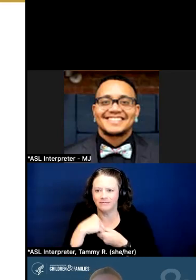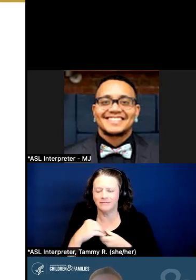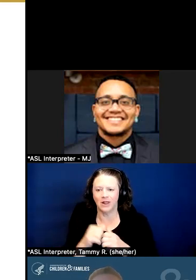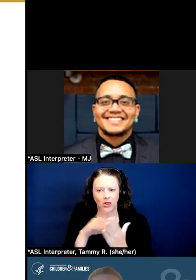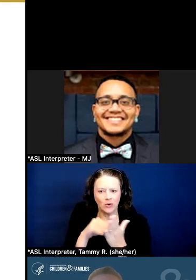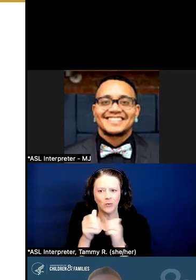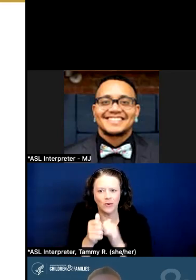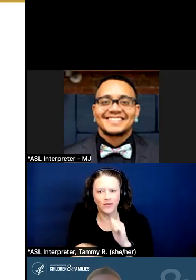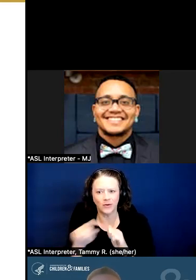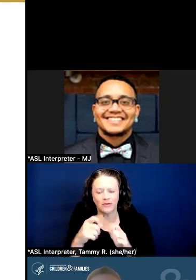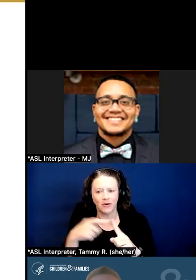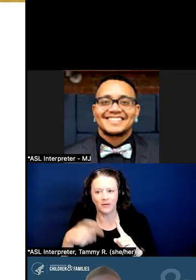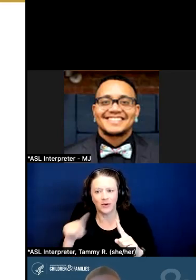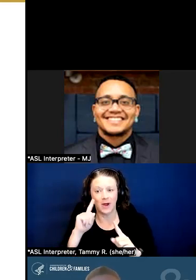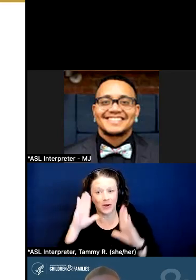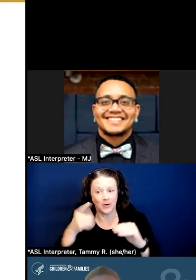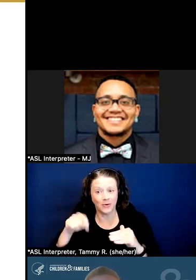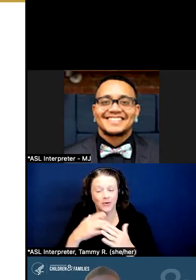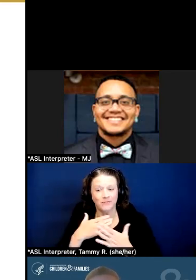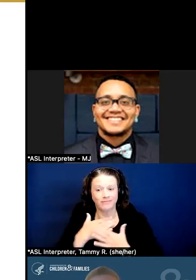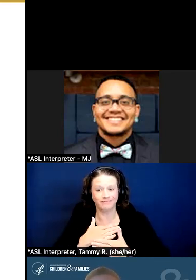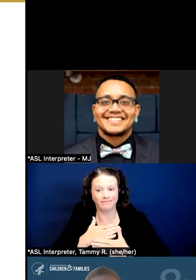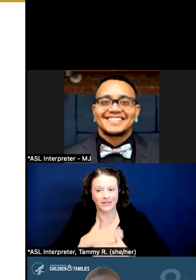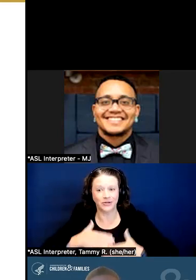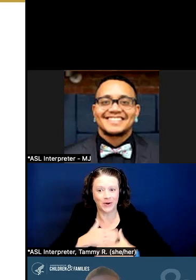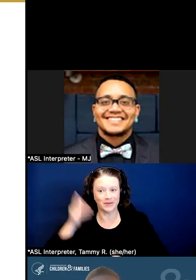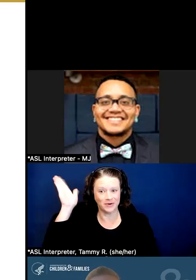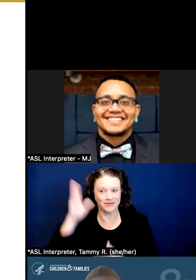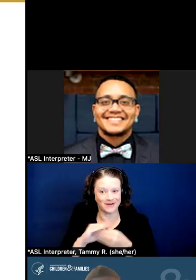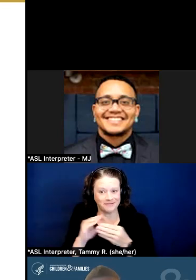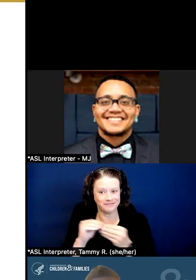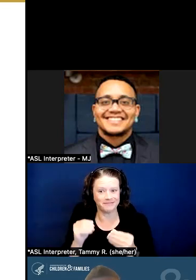and I really hope you enjoy the briefing. Thank you.